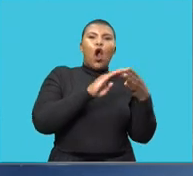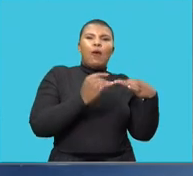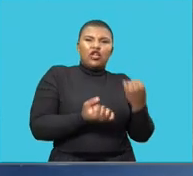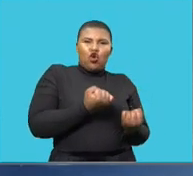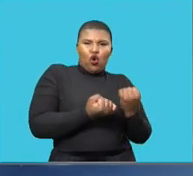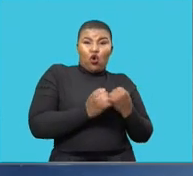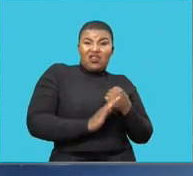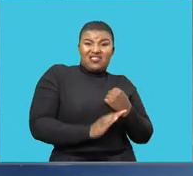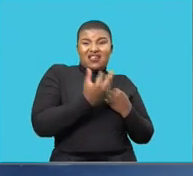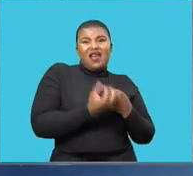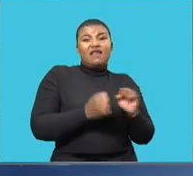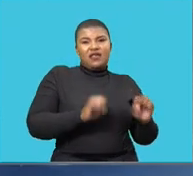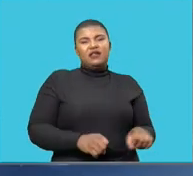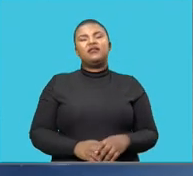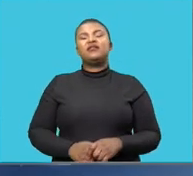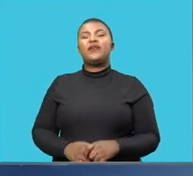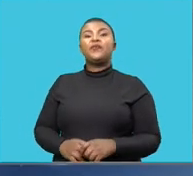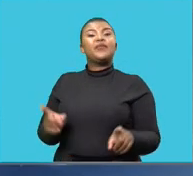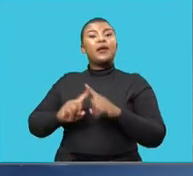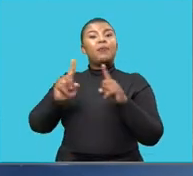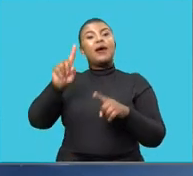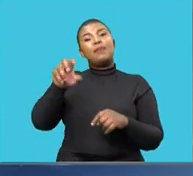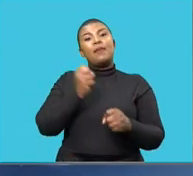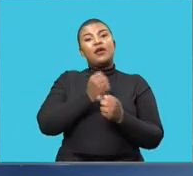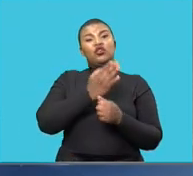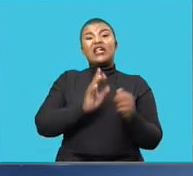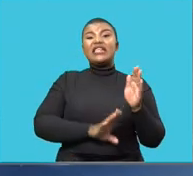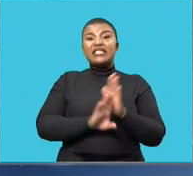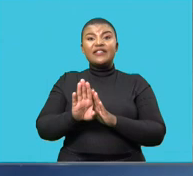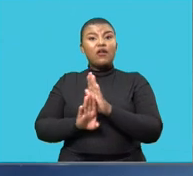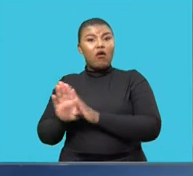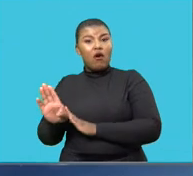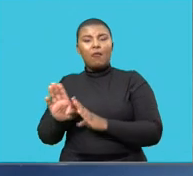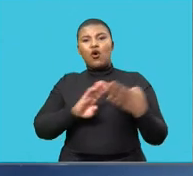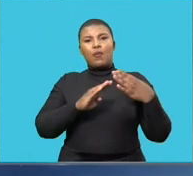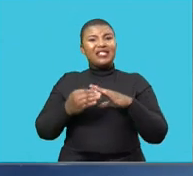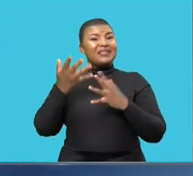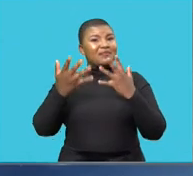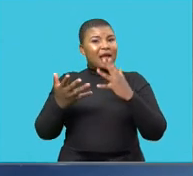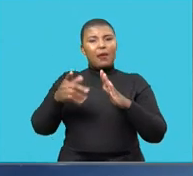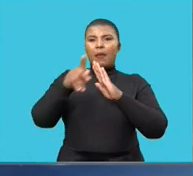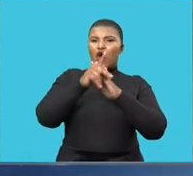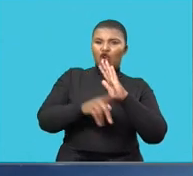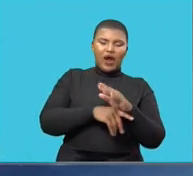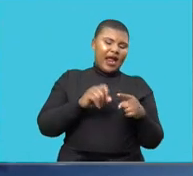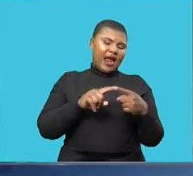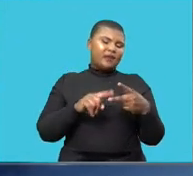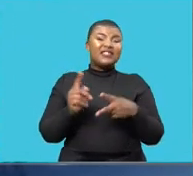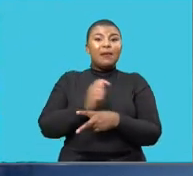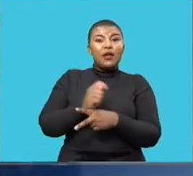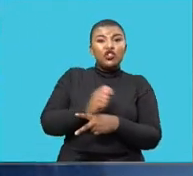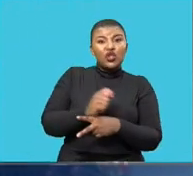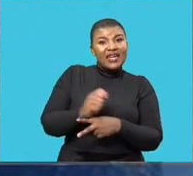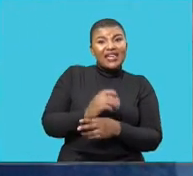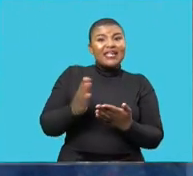also, they need to develop their communities in terms of AMA programs, AMA trainings. Sometimes they don't know where to